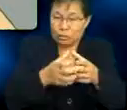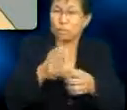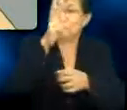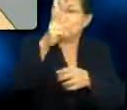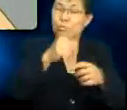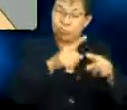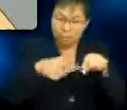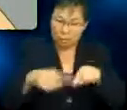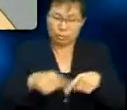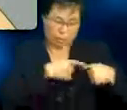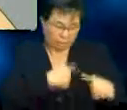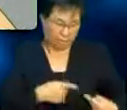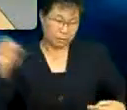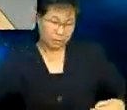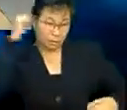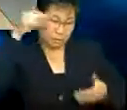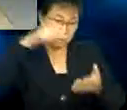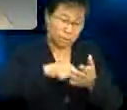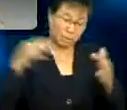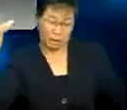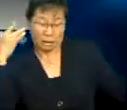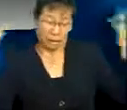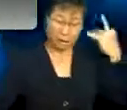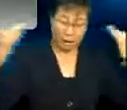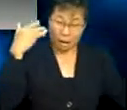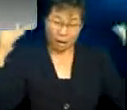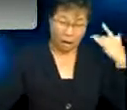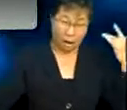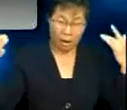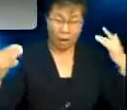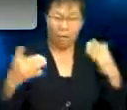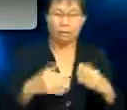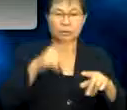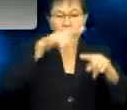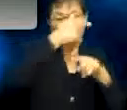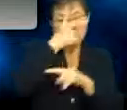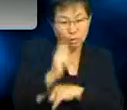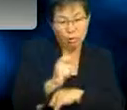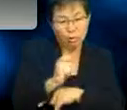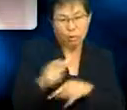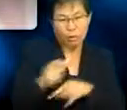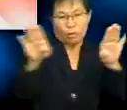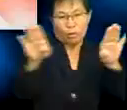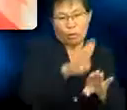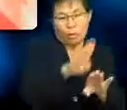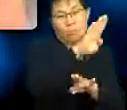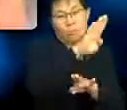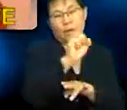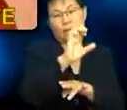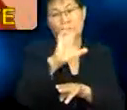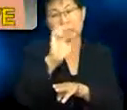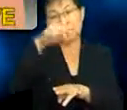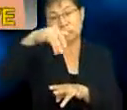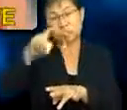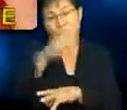are two types of heart sounds. This loud lub sound is due to the closure of